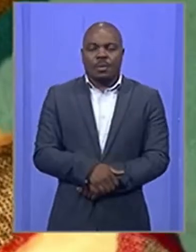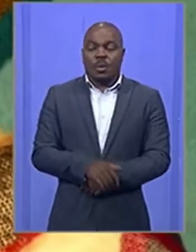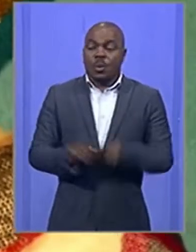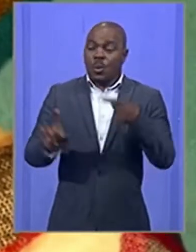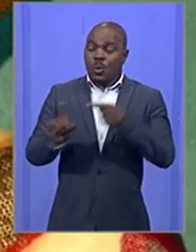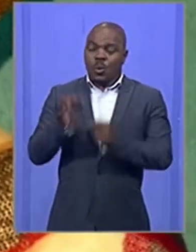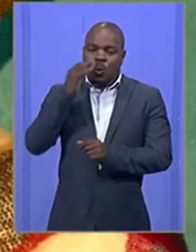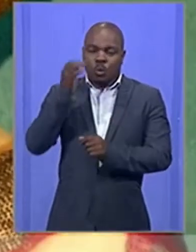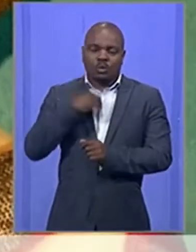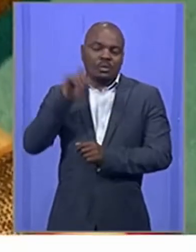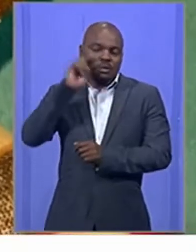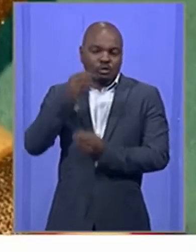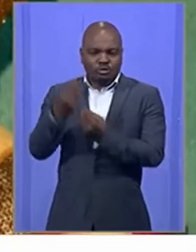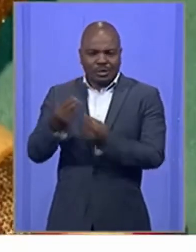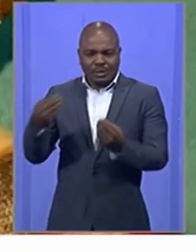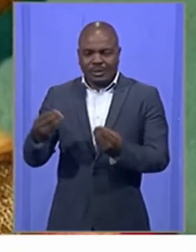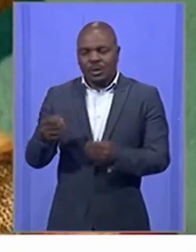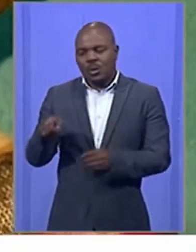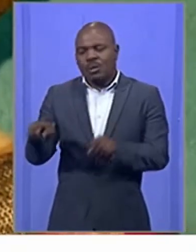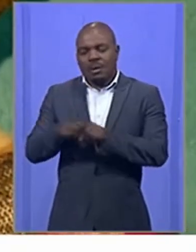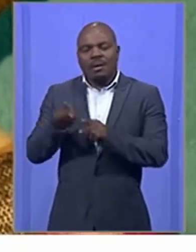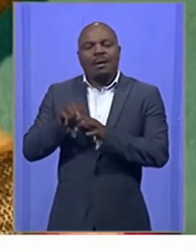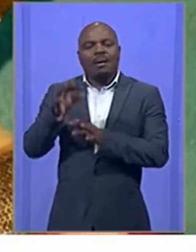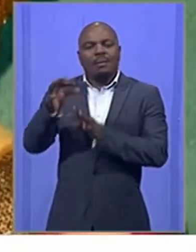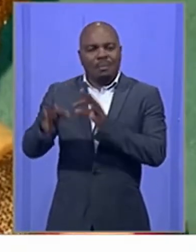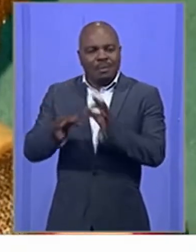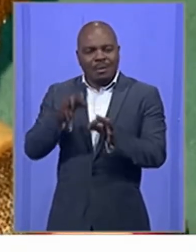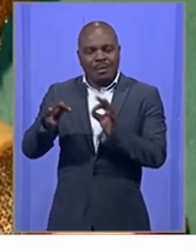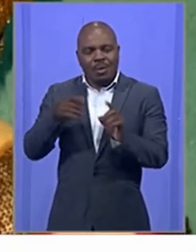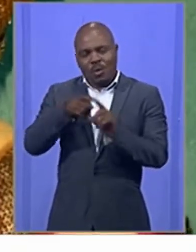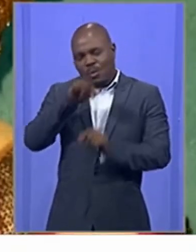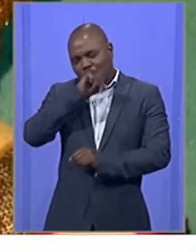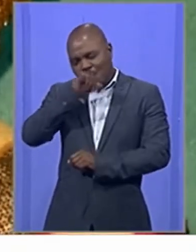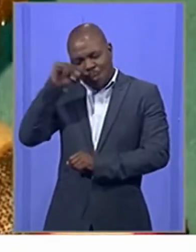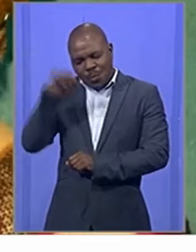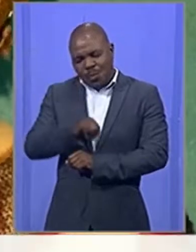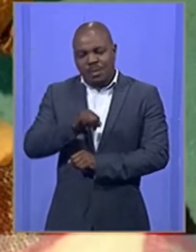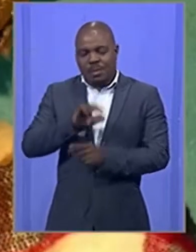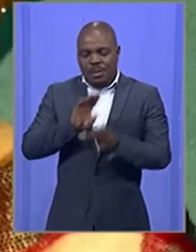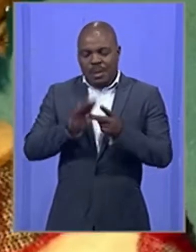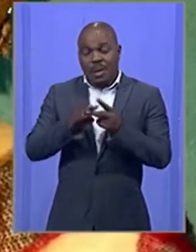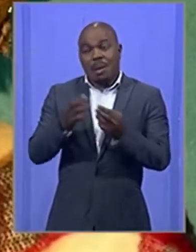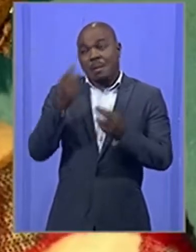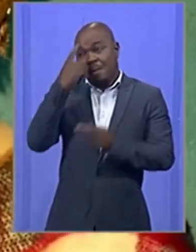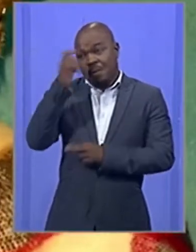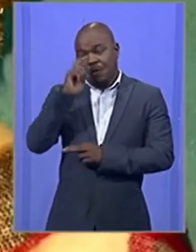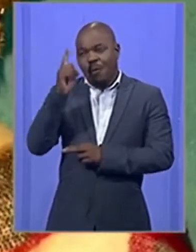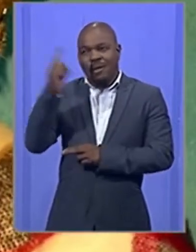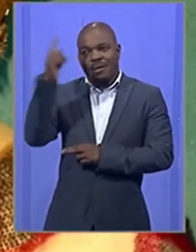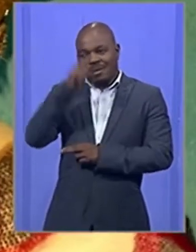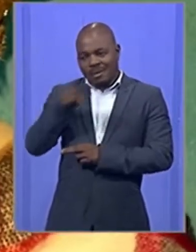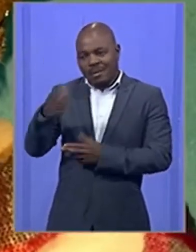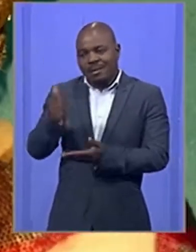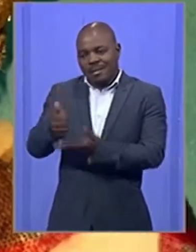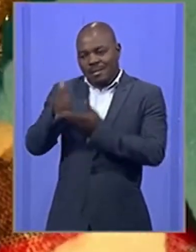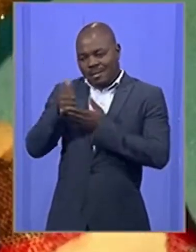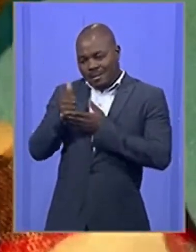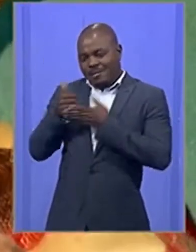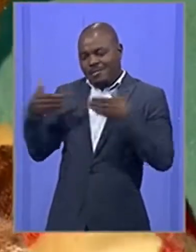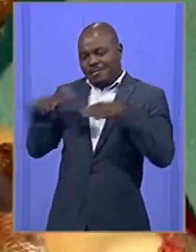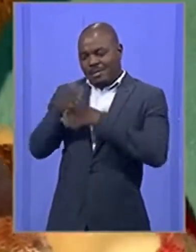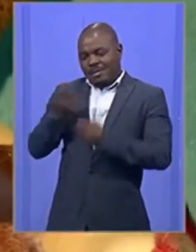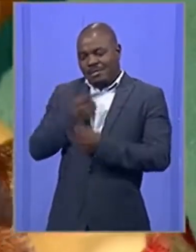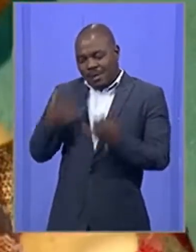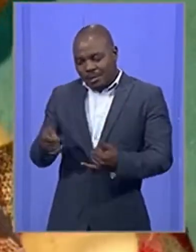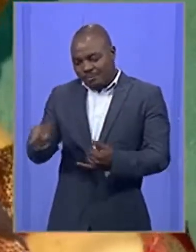O re ditlogolo tša gagwe e be le yona mpho yeo a bego a e rata, o re be a dumela gore ka le leng la matšatši ba tla ba mmoloka e fela